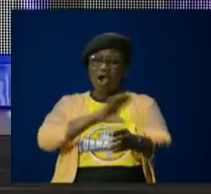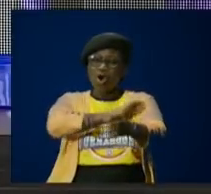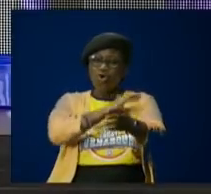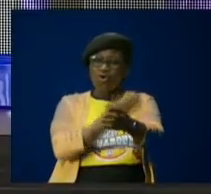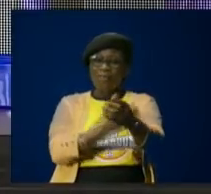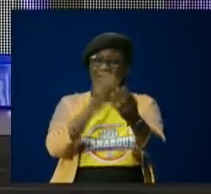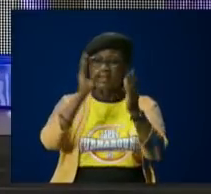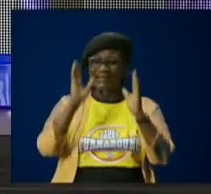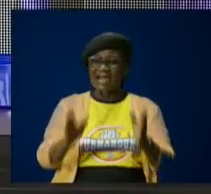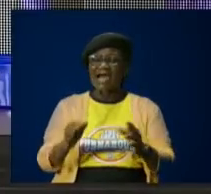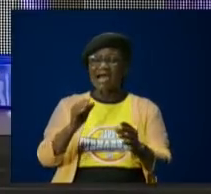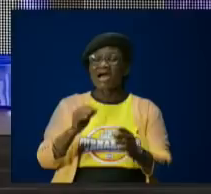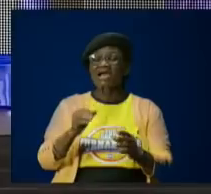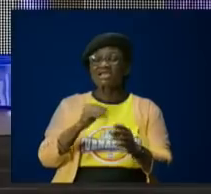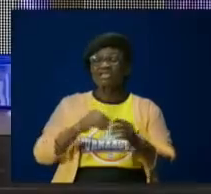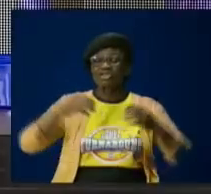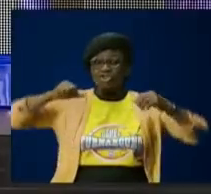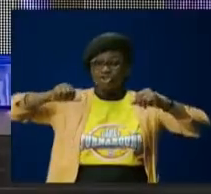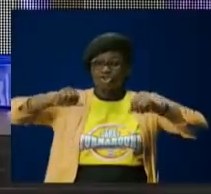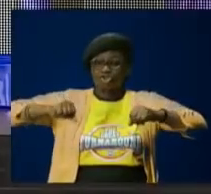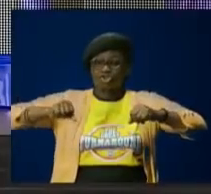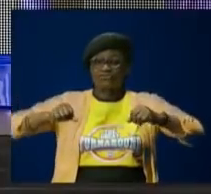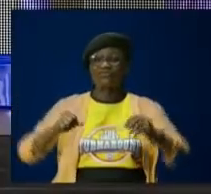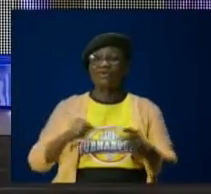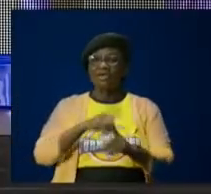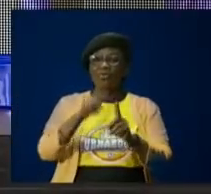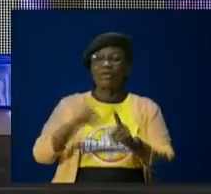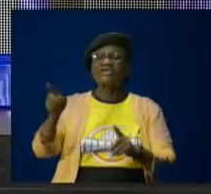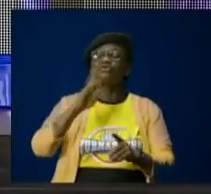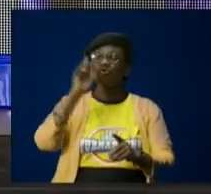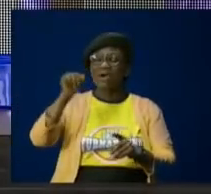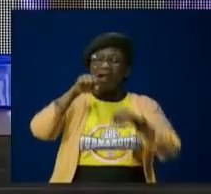When you are blessed, even the king,